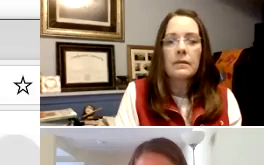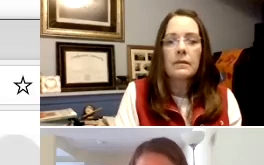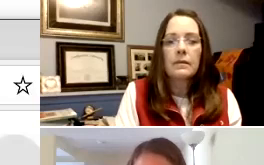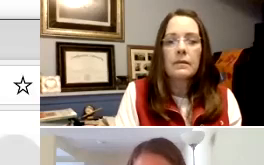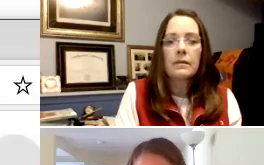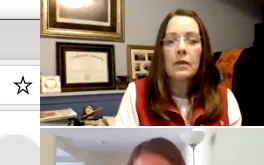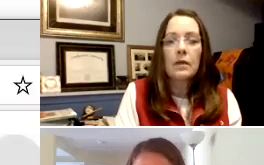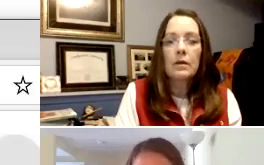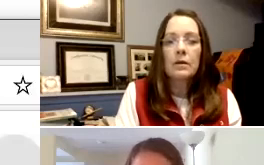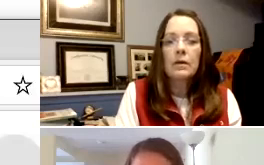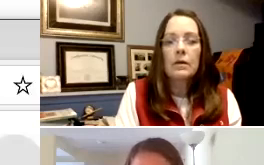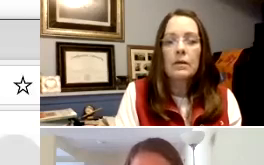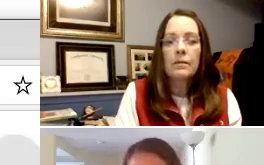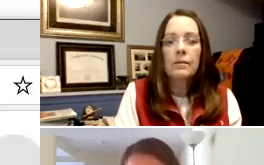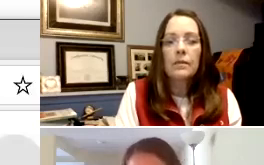either.